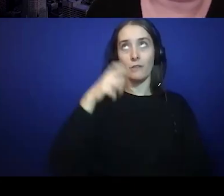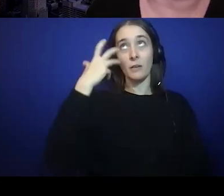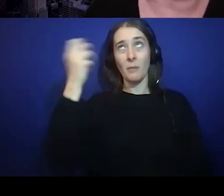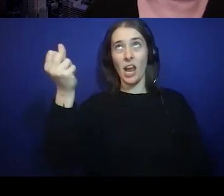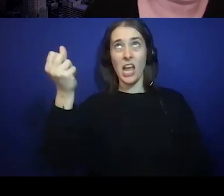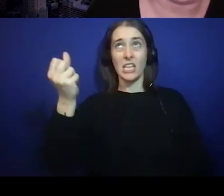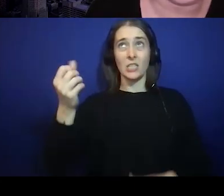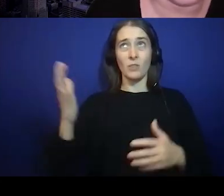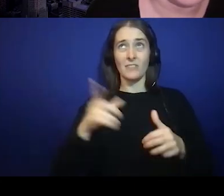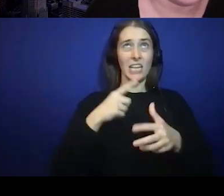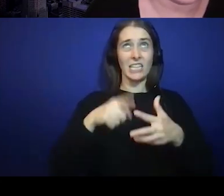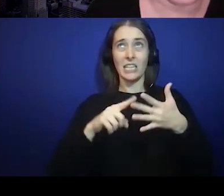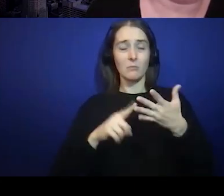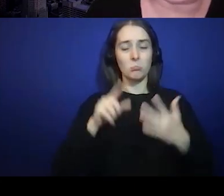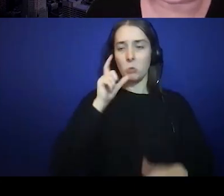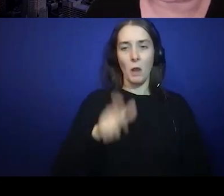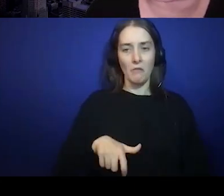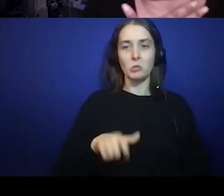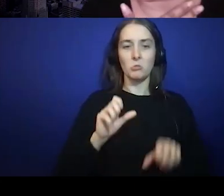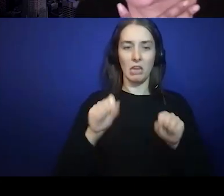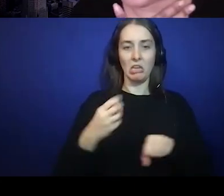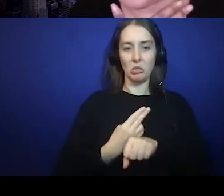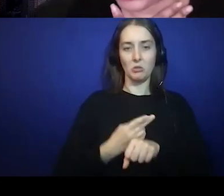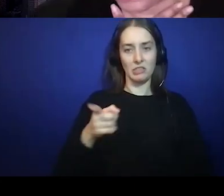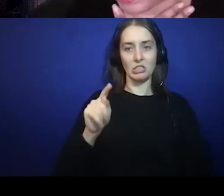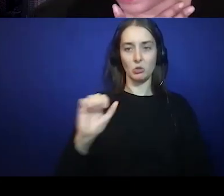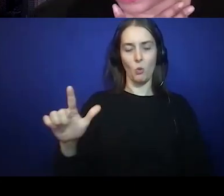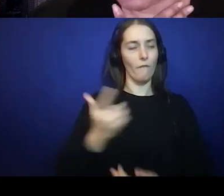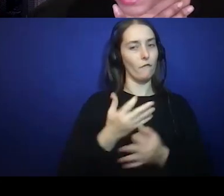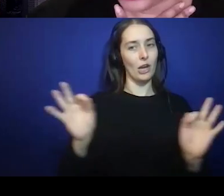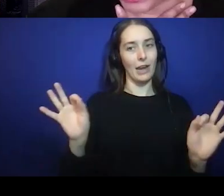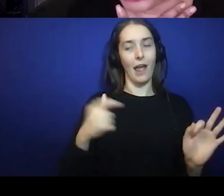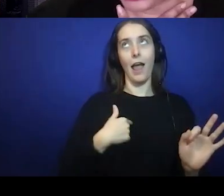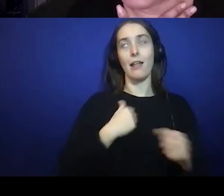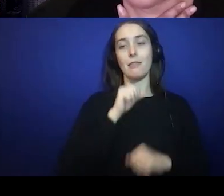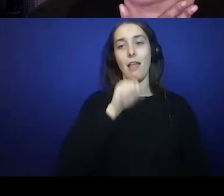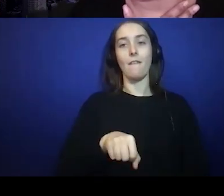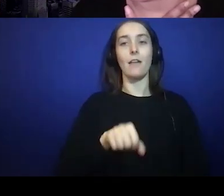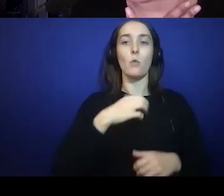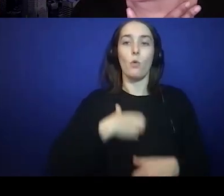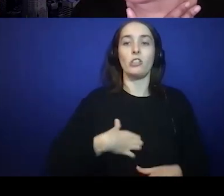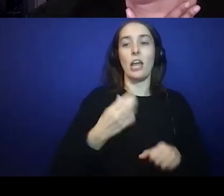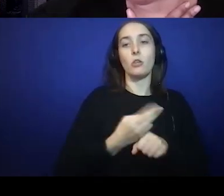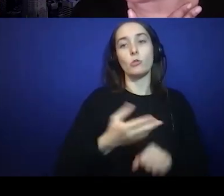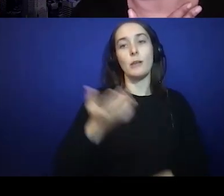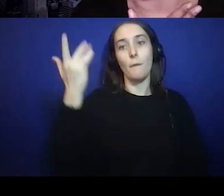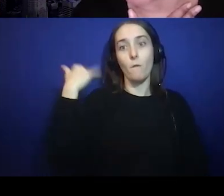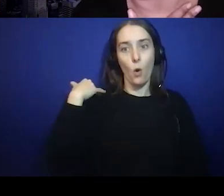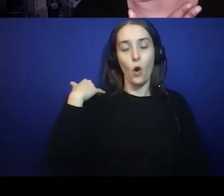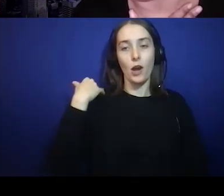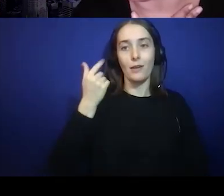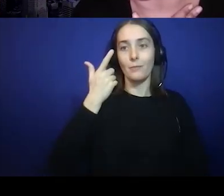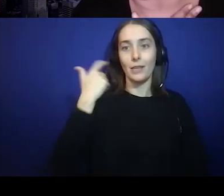style. This is a free tool. I'm a fan. I wish I had used it earlier in my education because it would